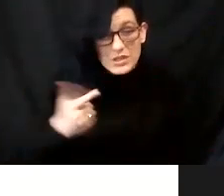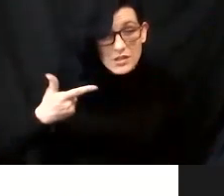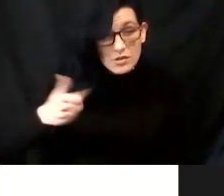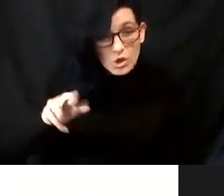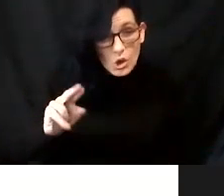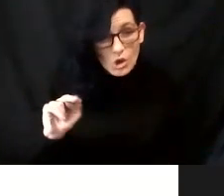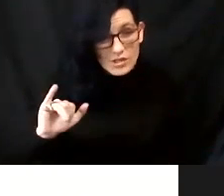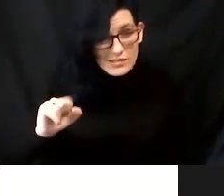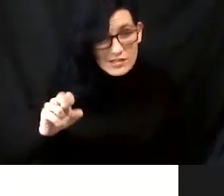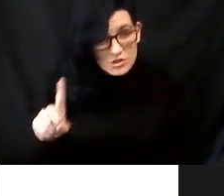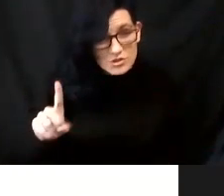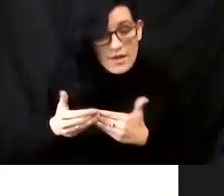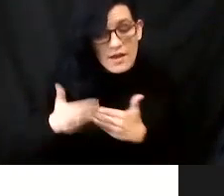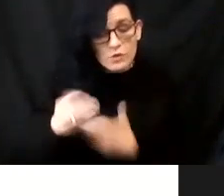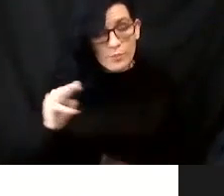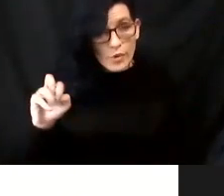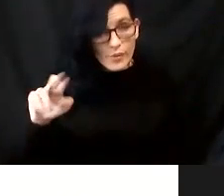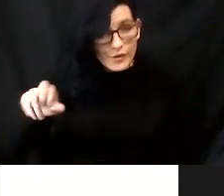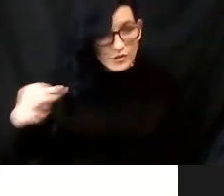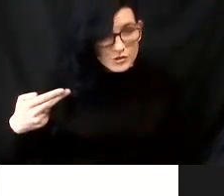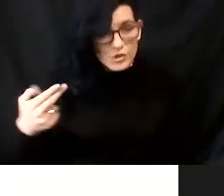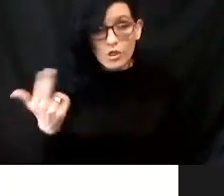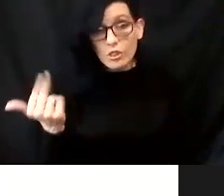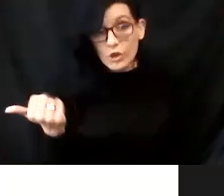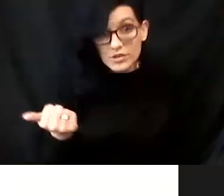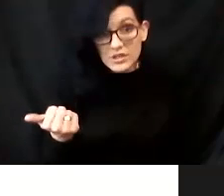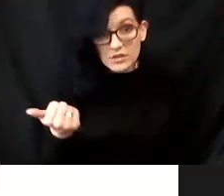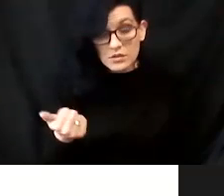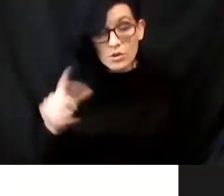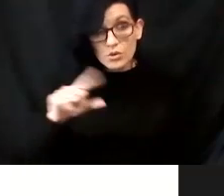13th, 2020, those are supposed to be returned to you.